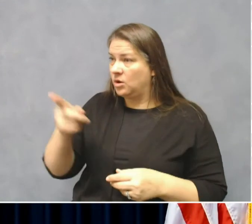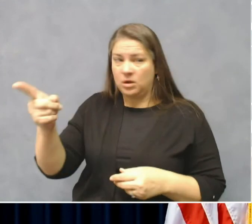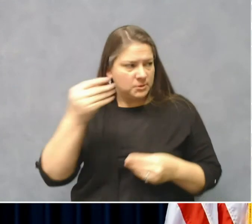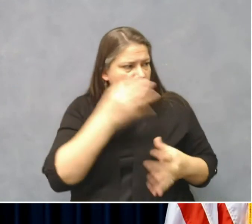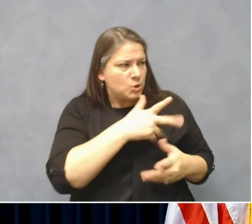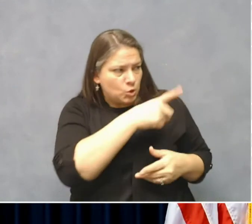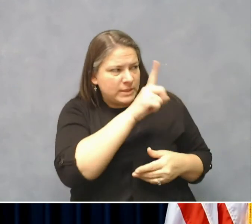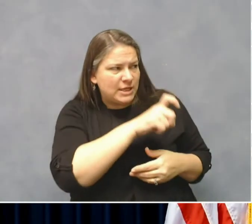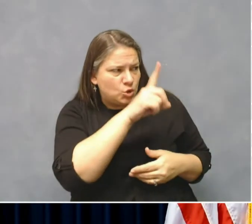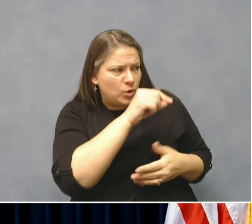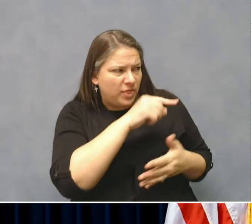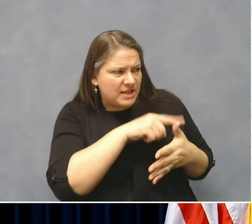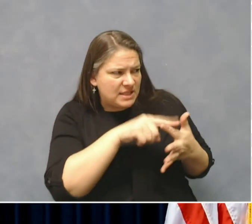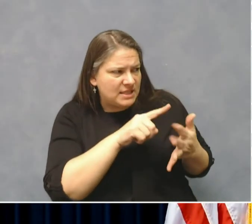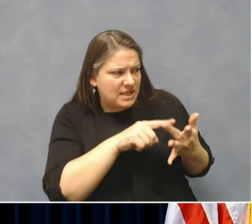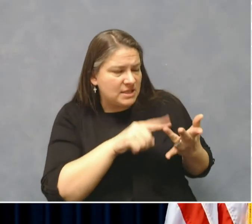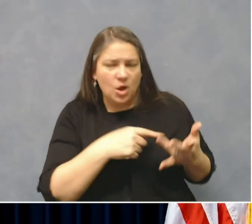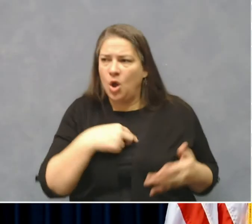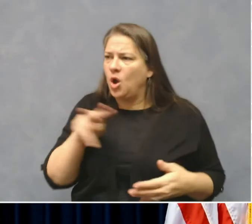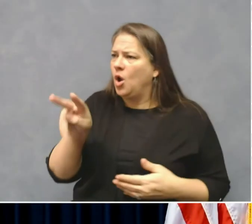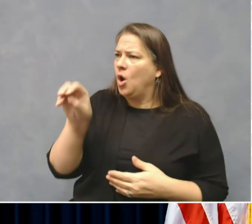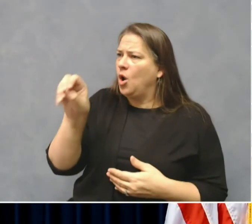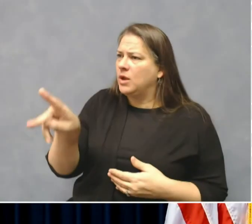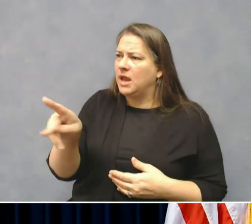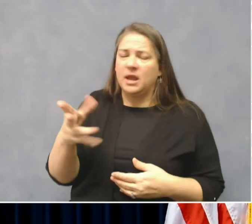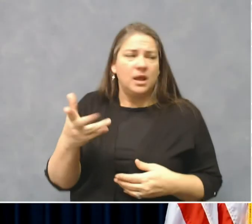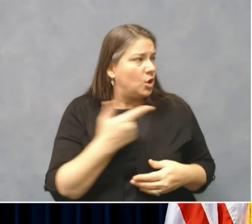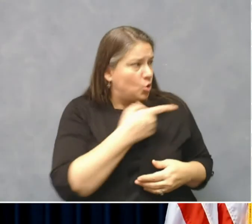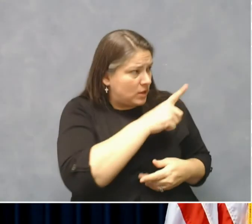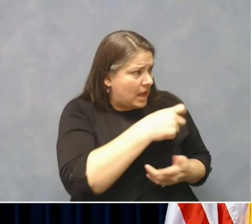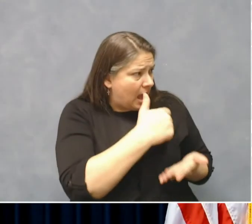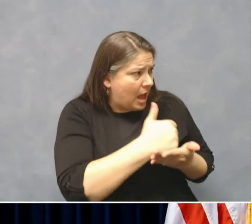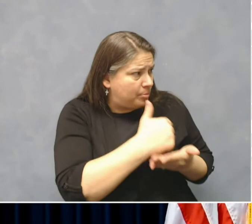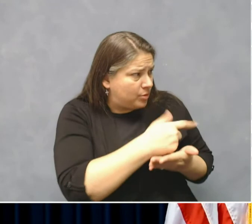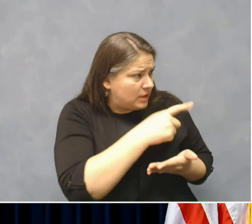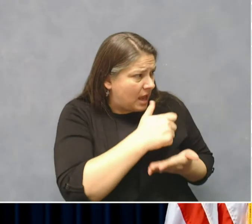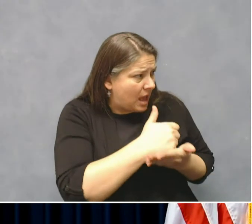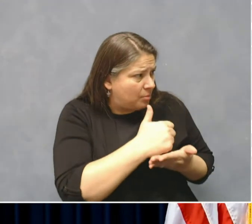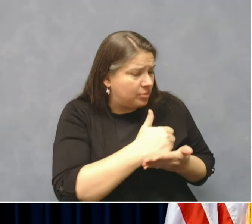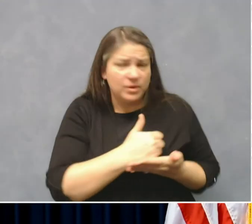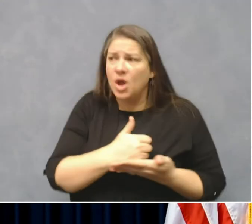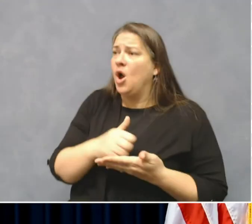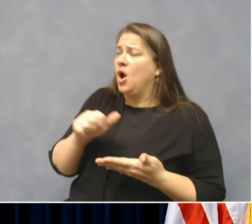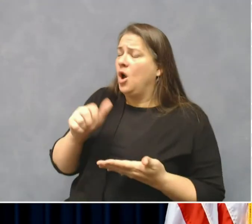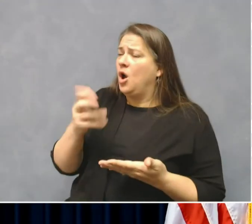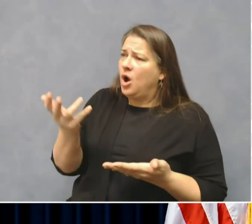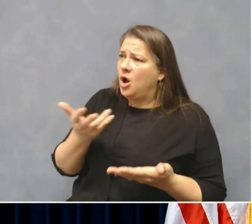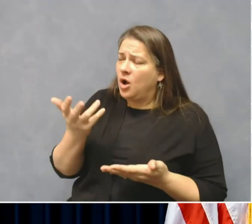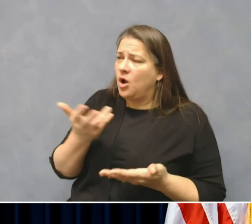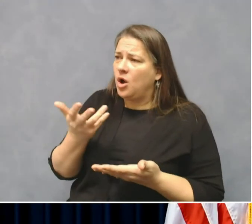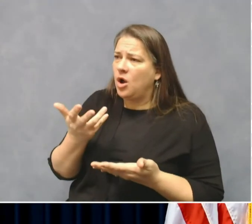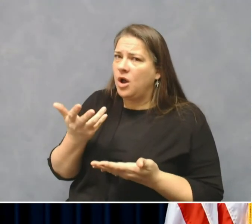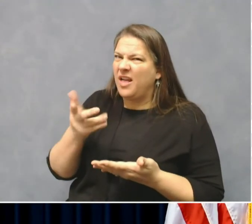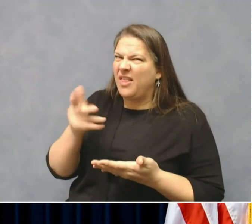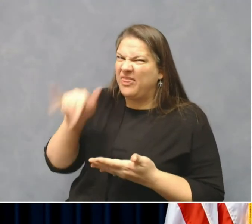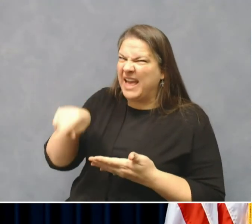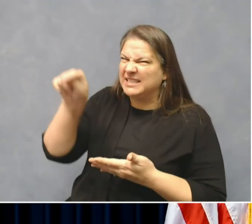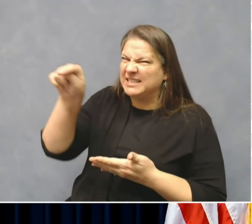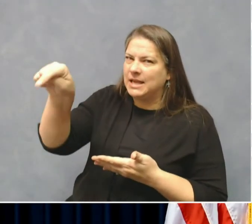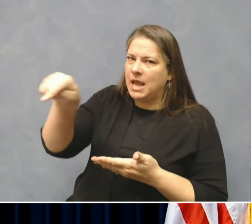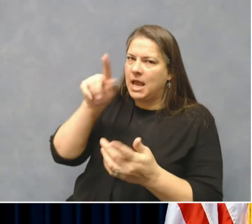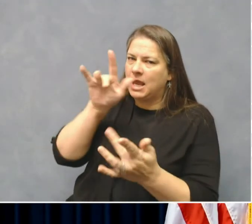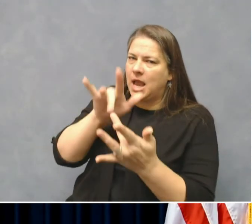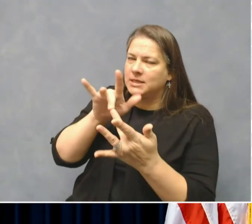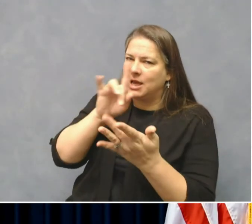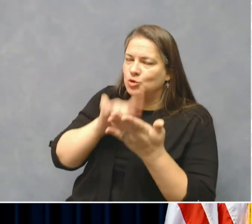need any assistance. Without contact tracers, we can't then call